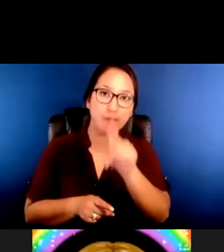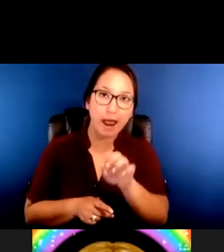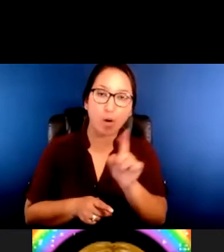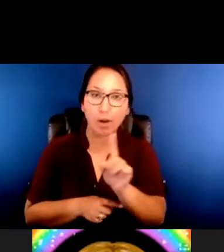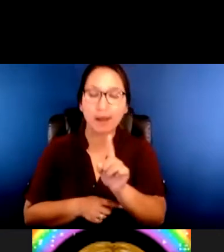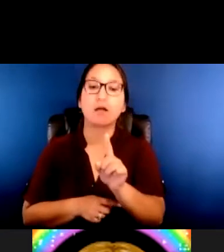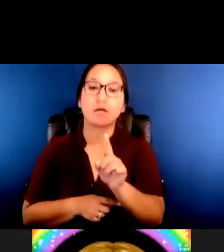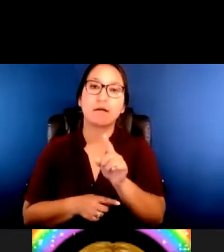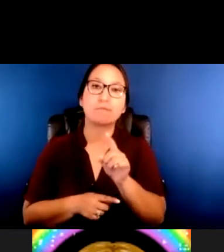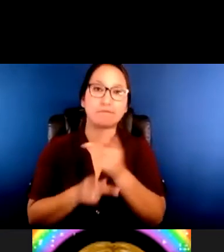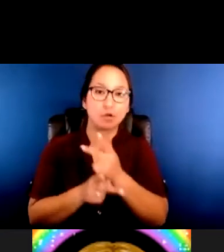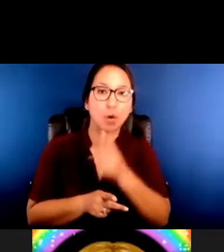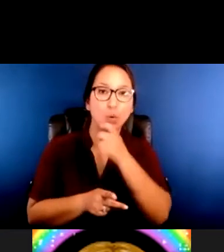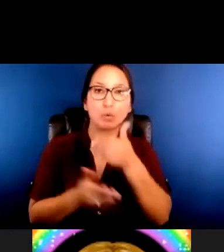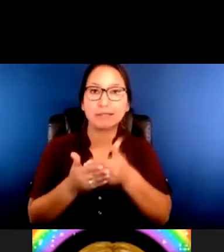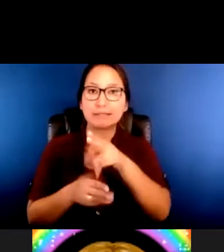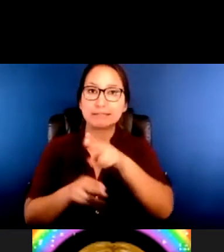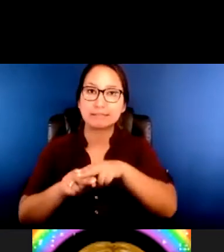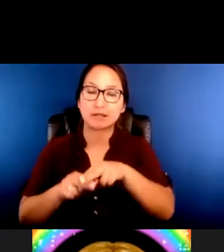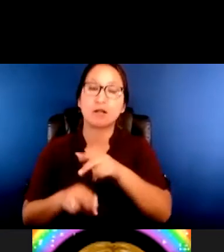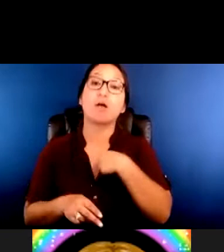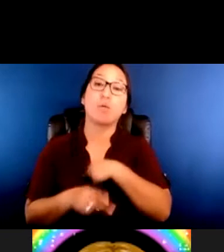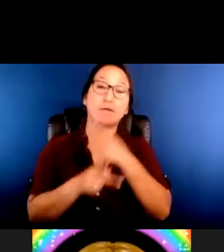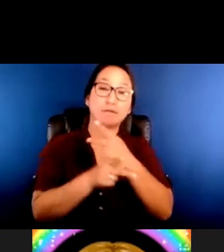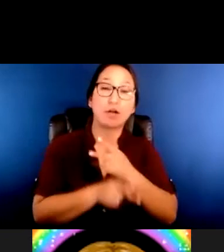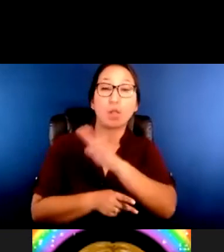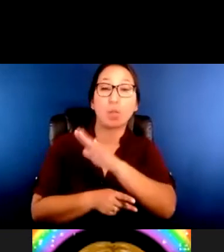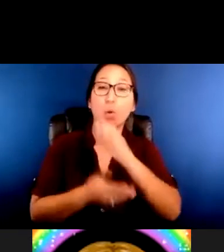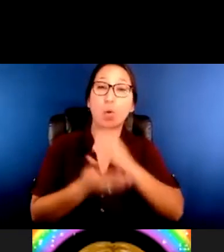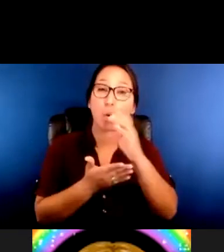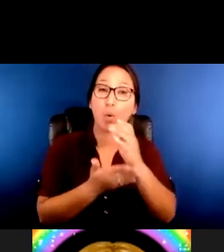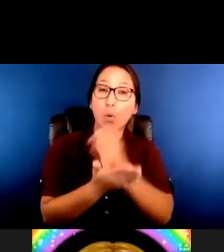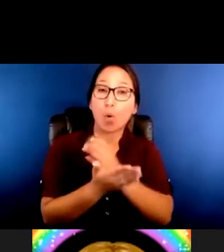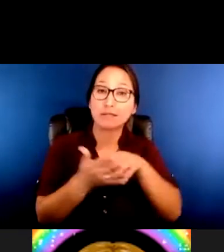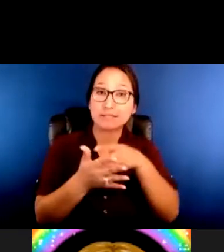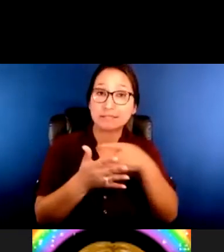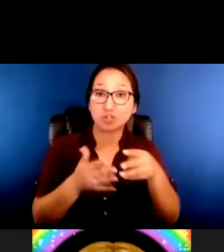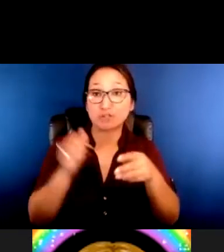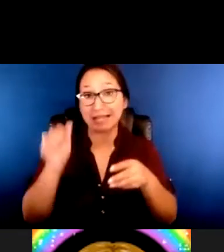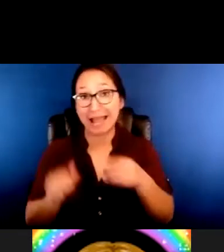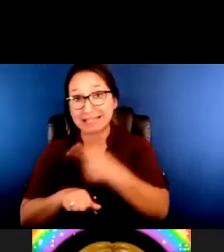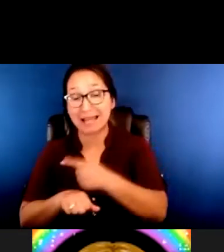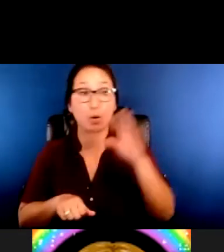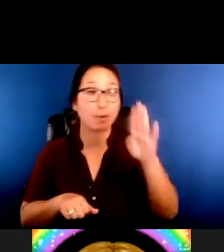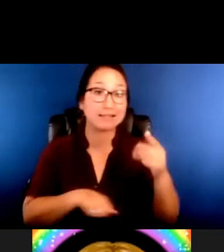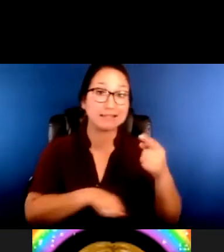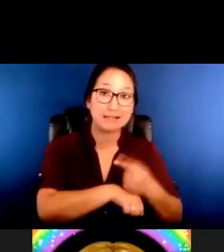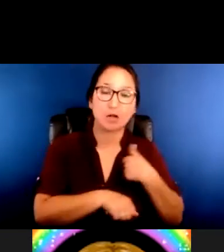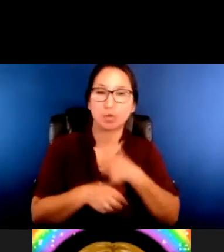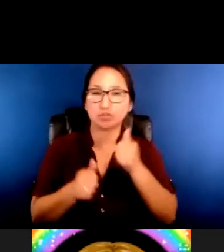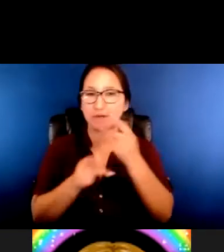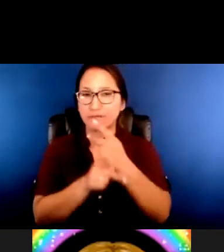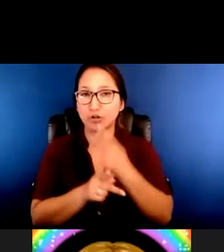then we find out their course schedule, and is it an A day or is it a B day? So then we get rosters and we determine if they're virtual kids or in-person